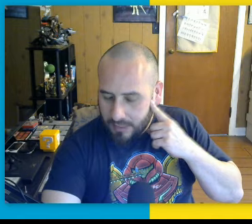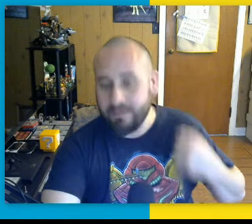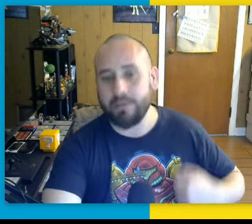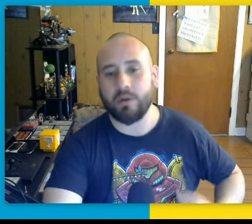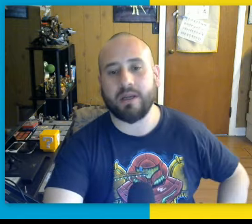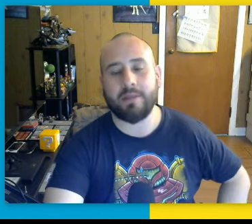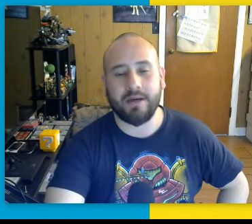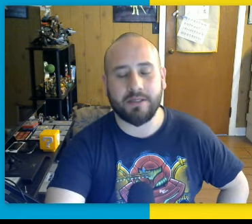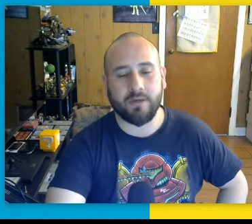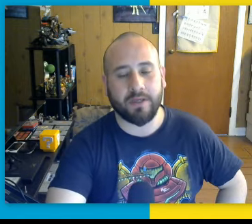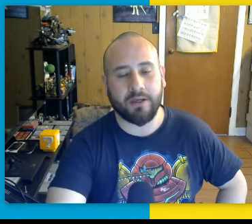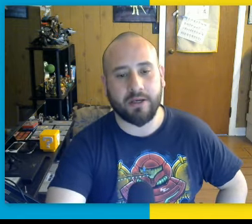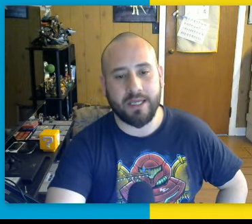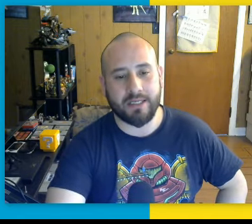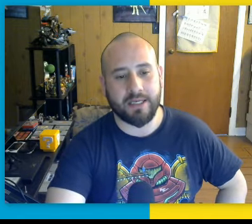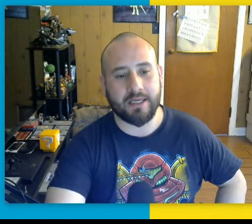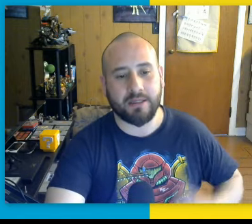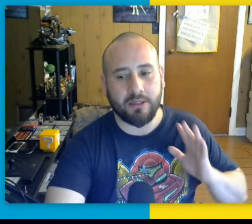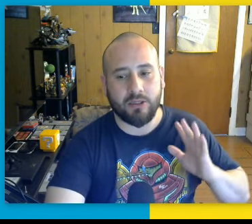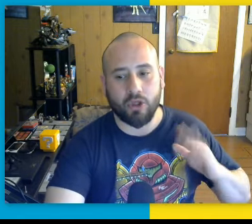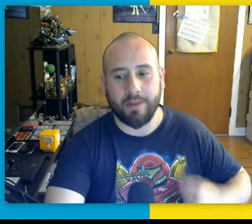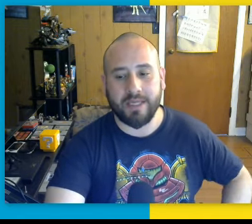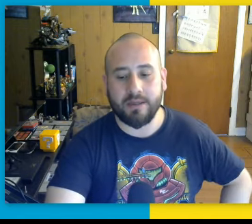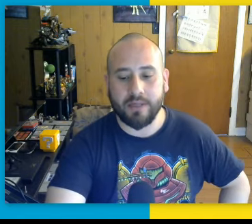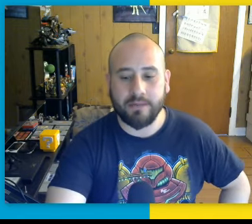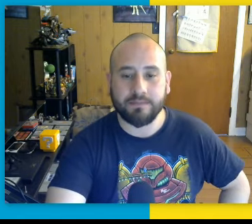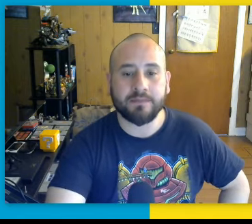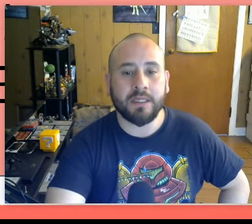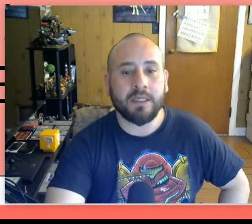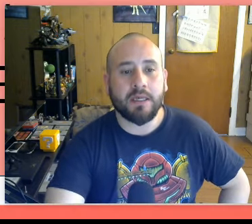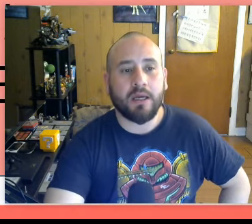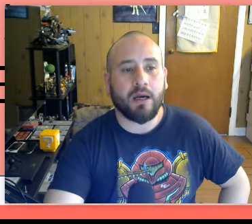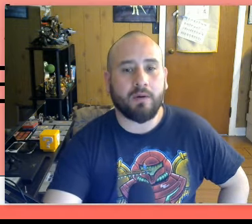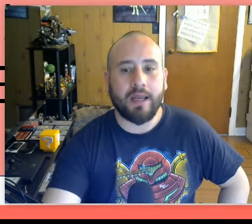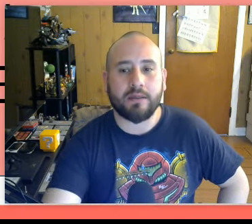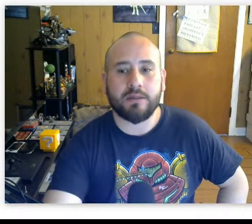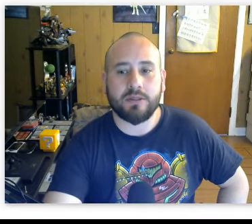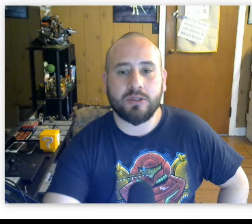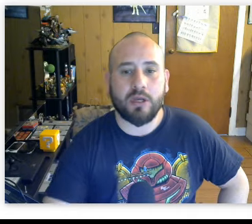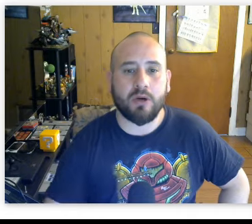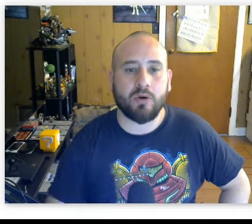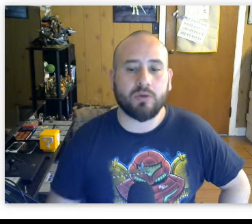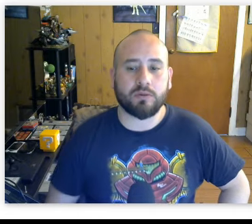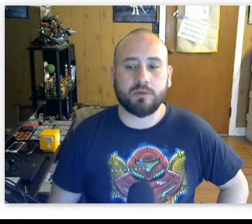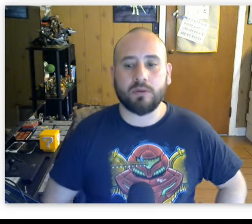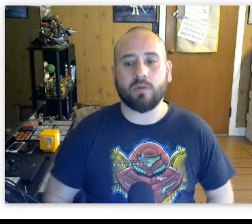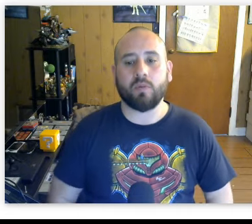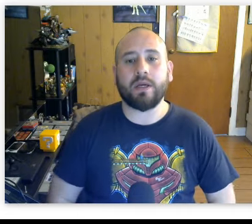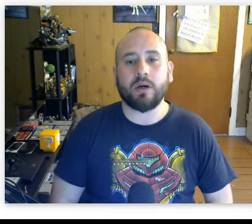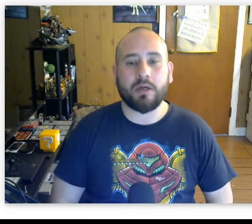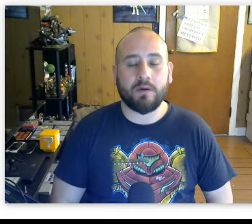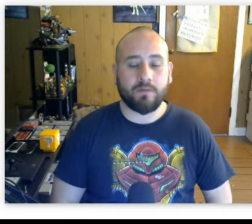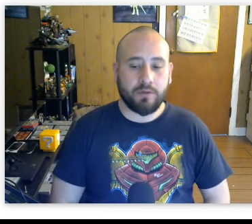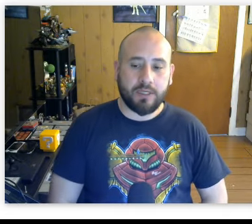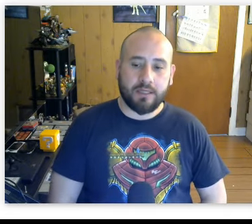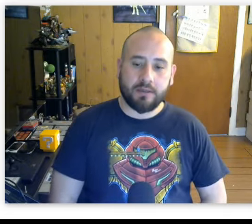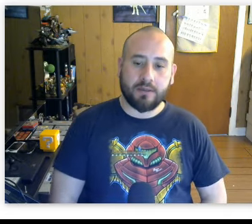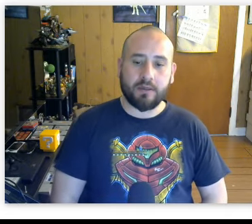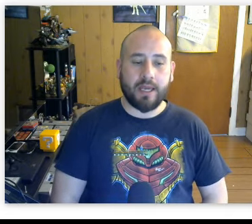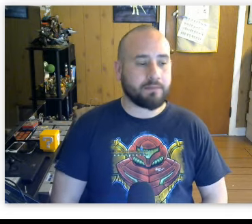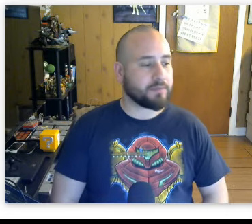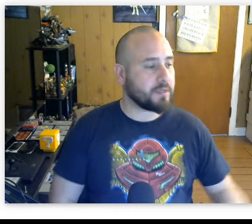I have people working on my house, so if you hear things, don't worry about that. Okay. All right. So we are on our food